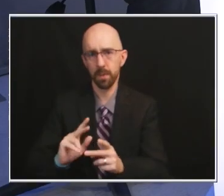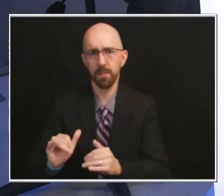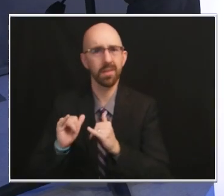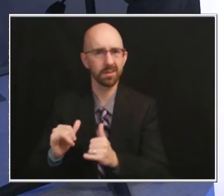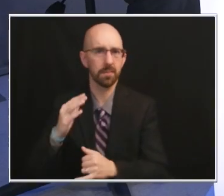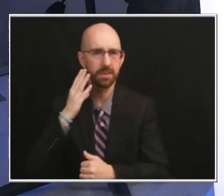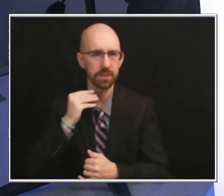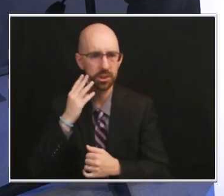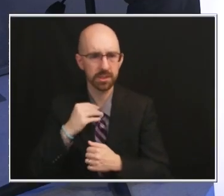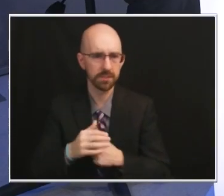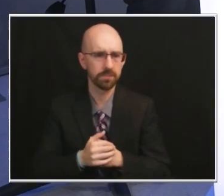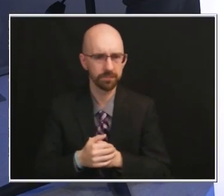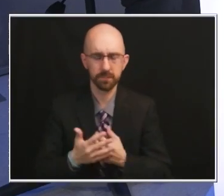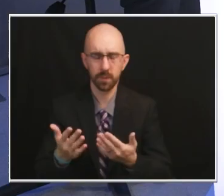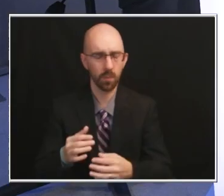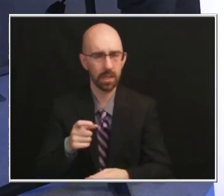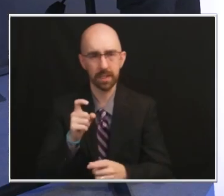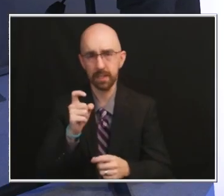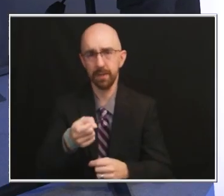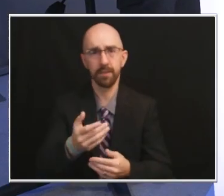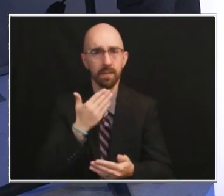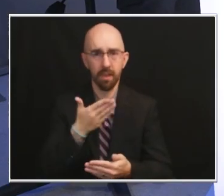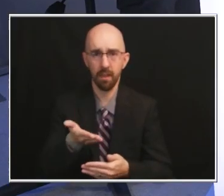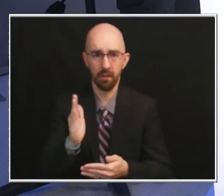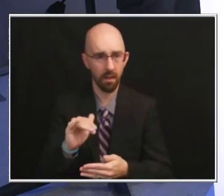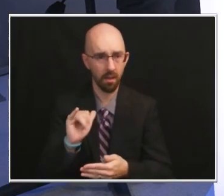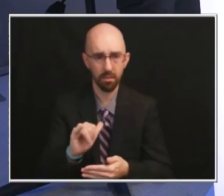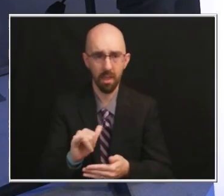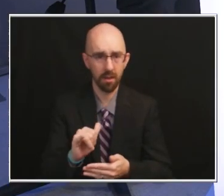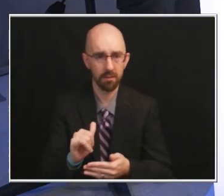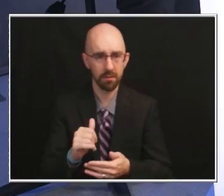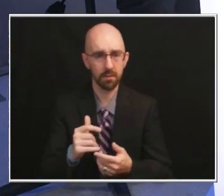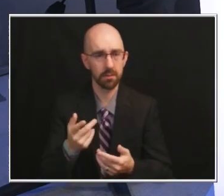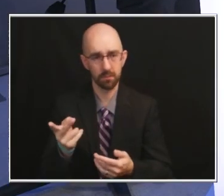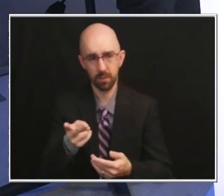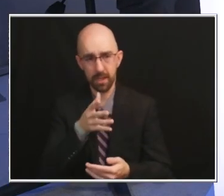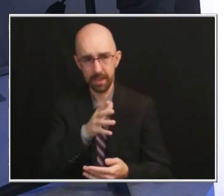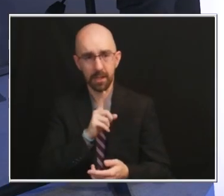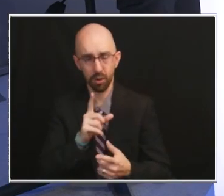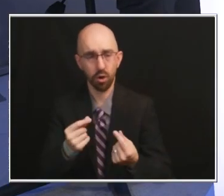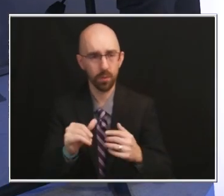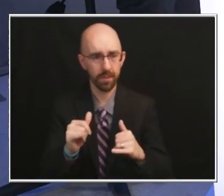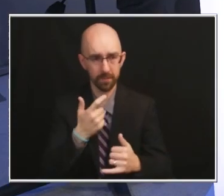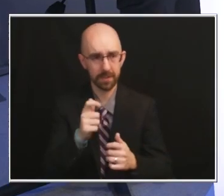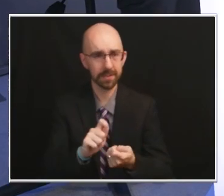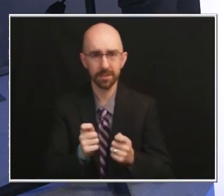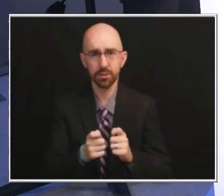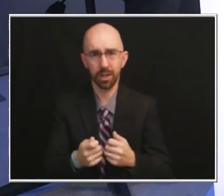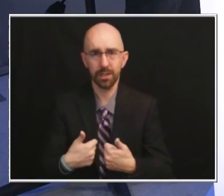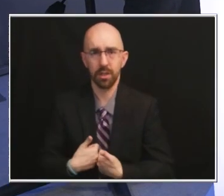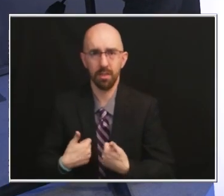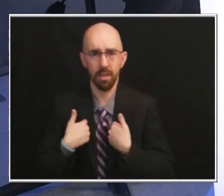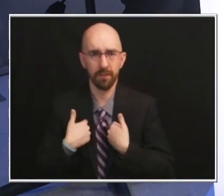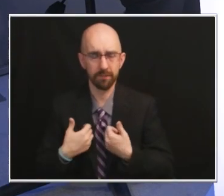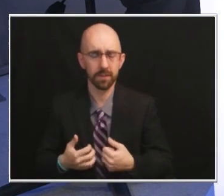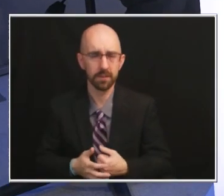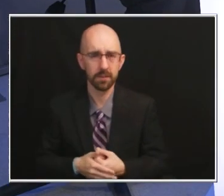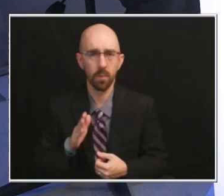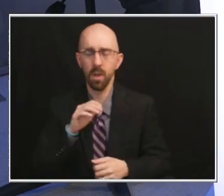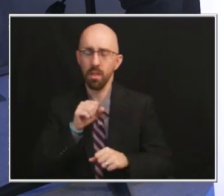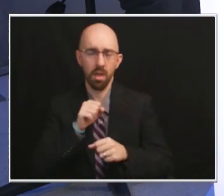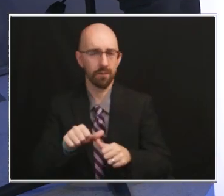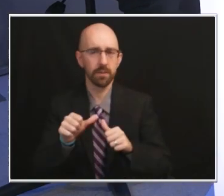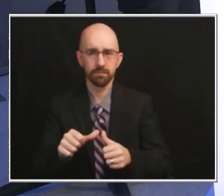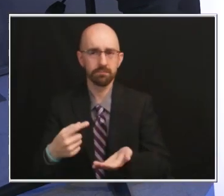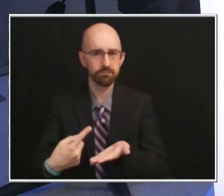is, what a gift, and thank God that you ladies are doing this, because it's changing lives. I would love to keep talking about